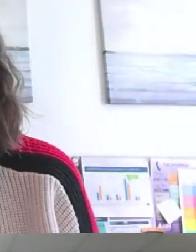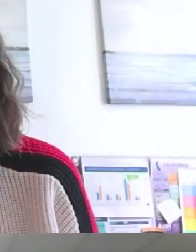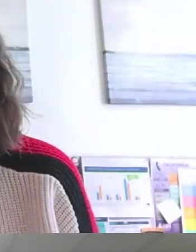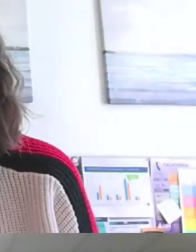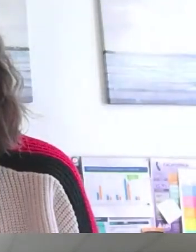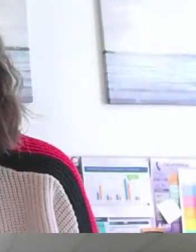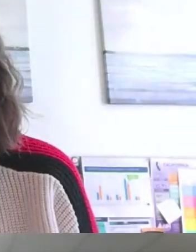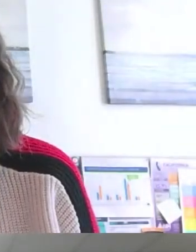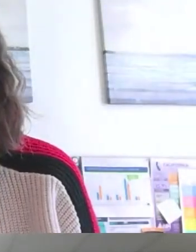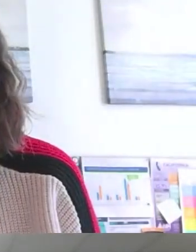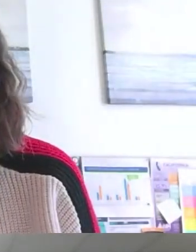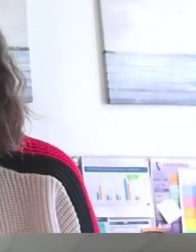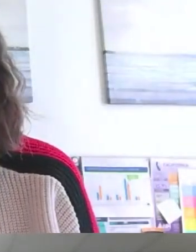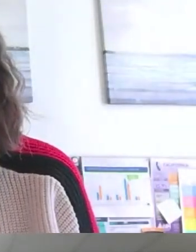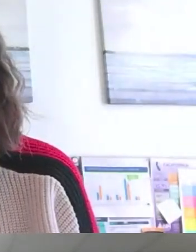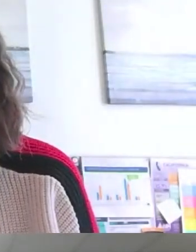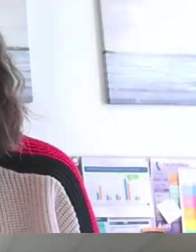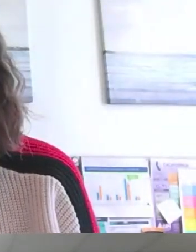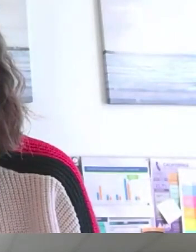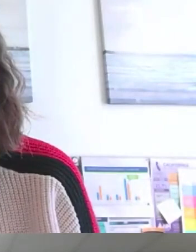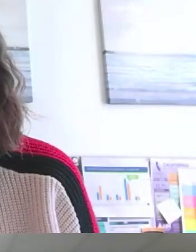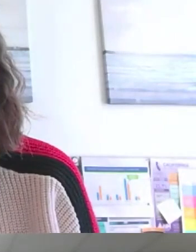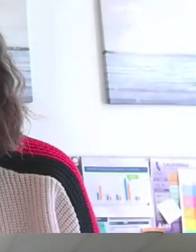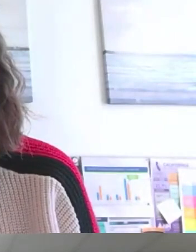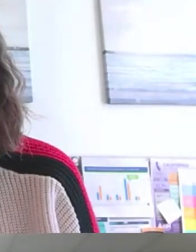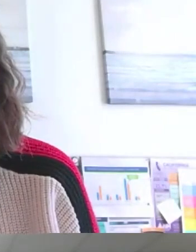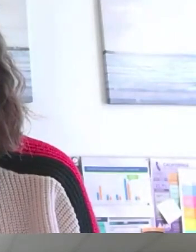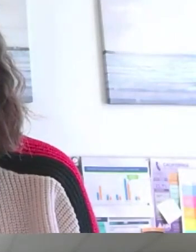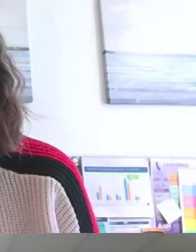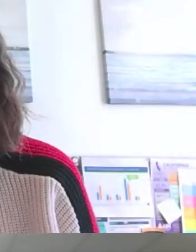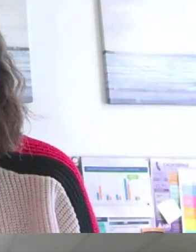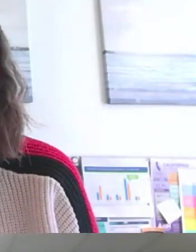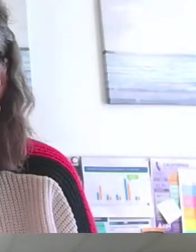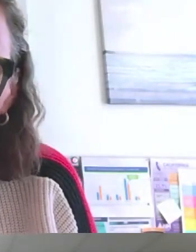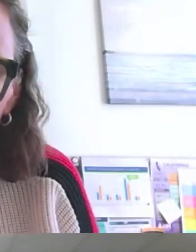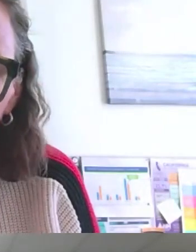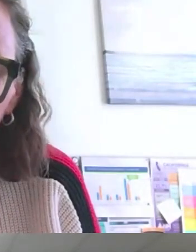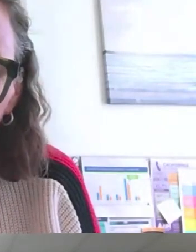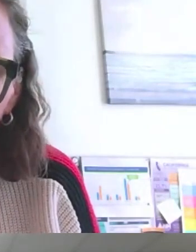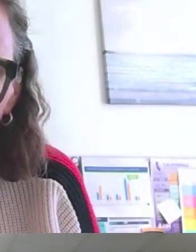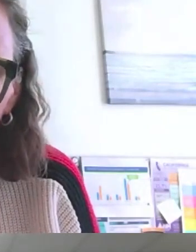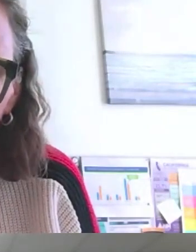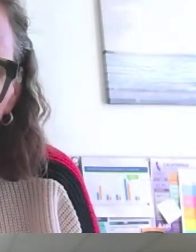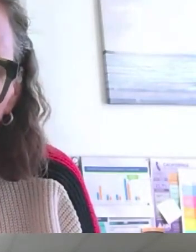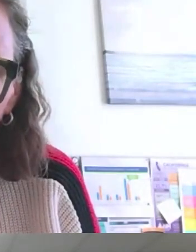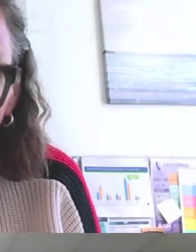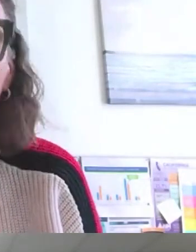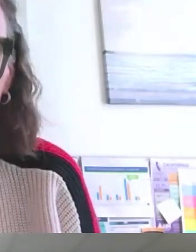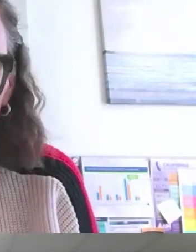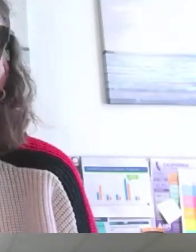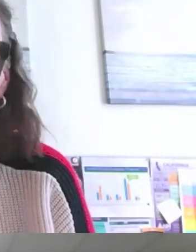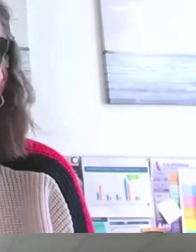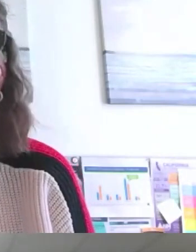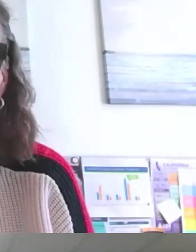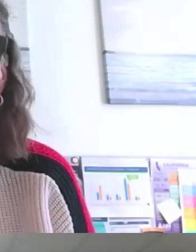have been fortunate enough to get into is we are now caring for folks with intellectual and developmental